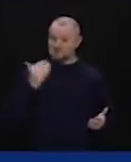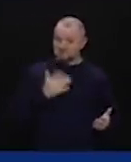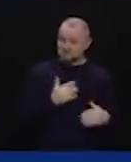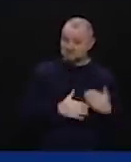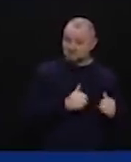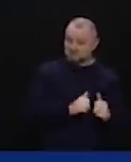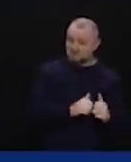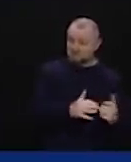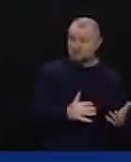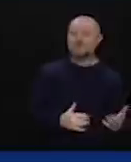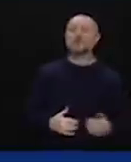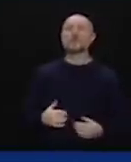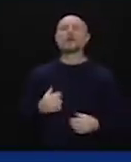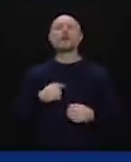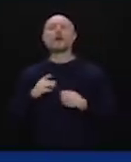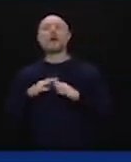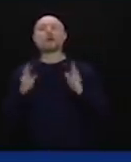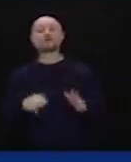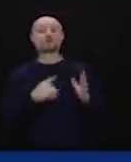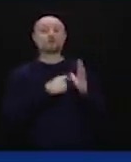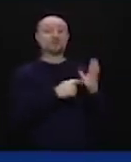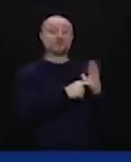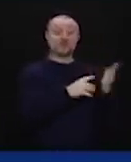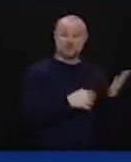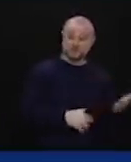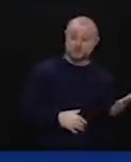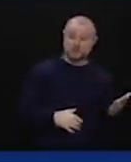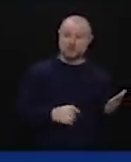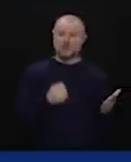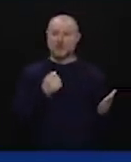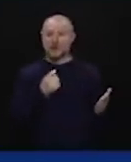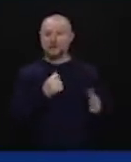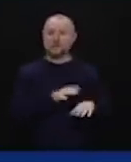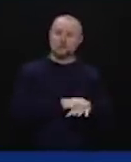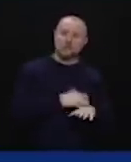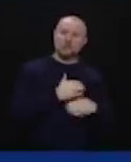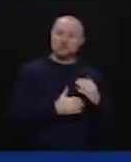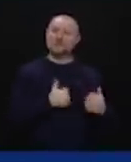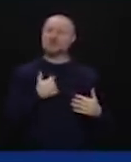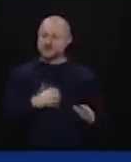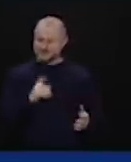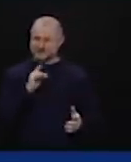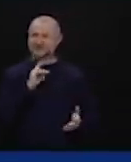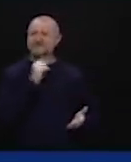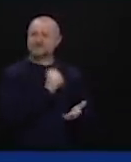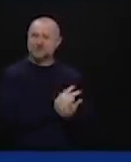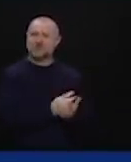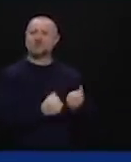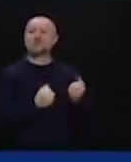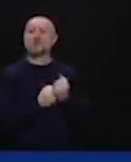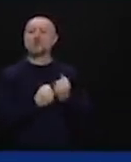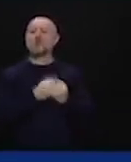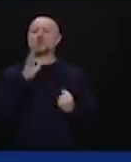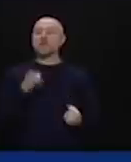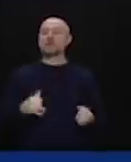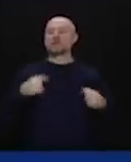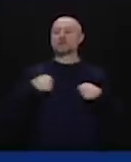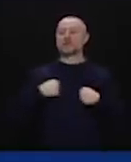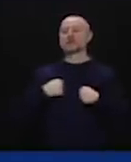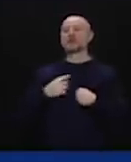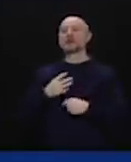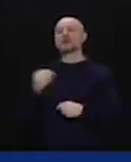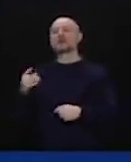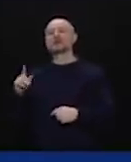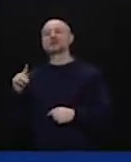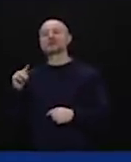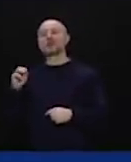The House had slowed it down a little bit. It passed bipartisan. It was sponsored by myself and Todd Young,